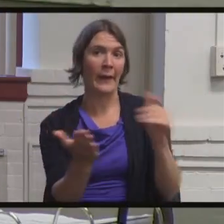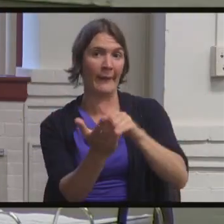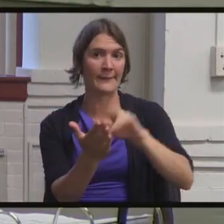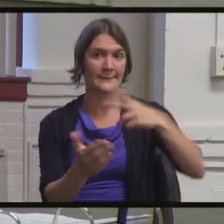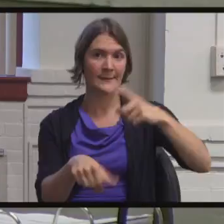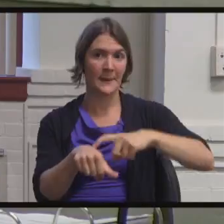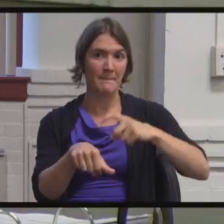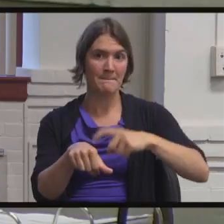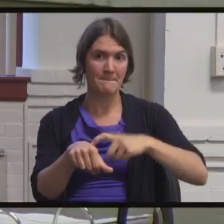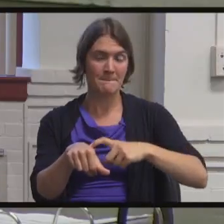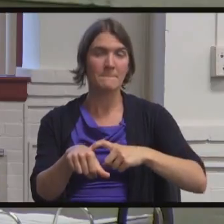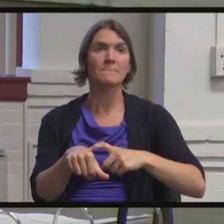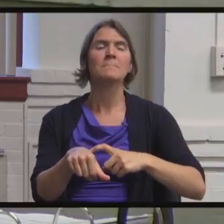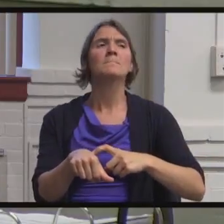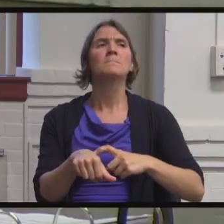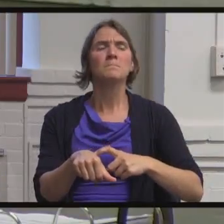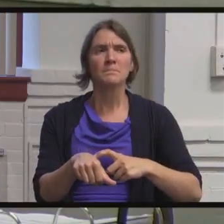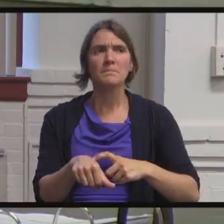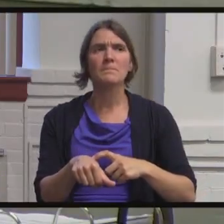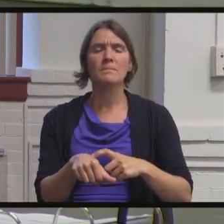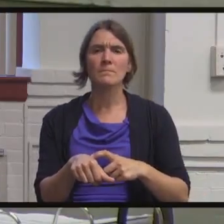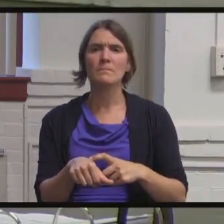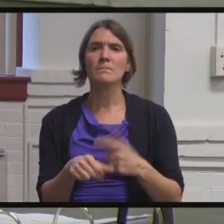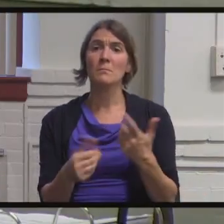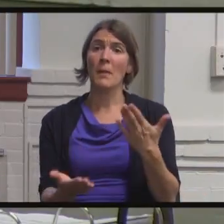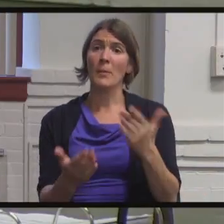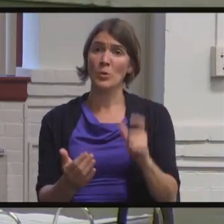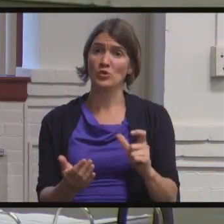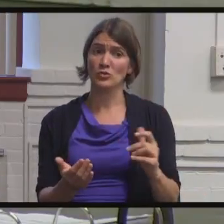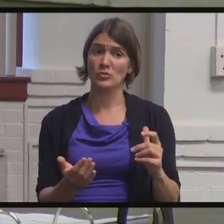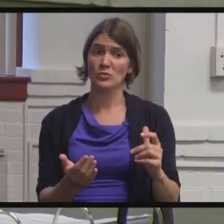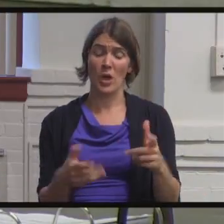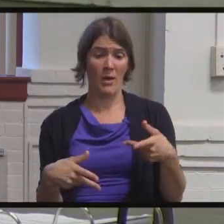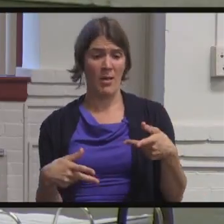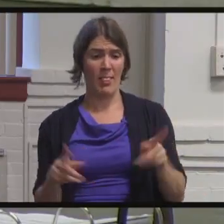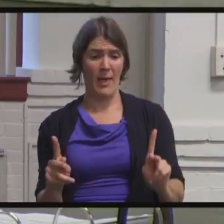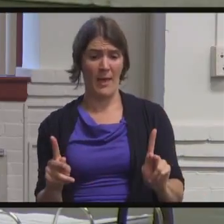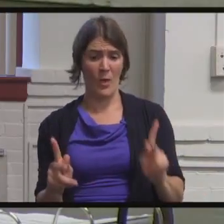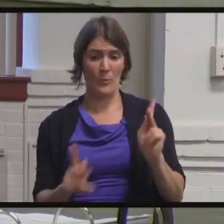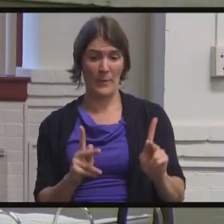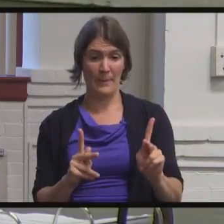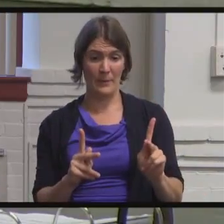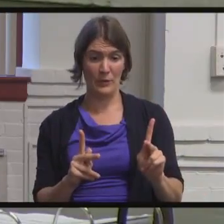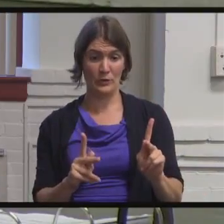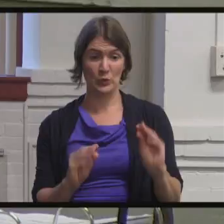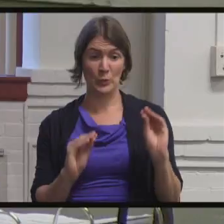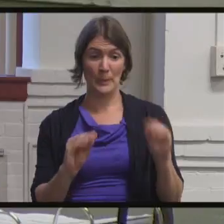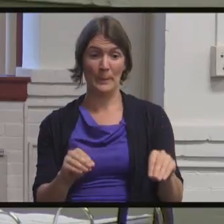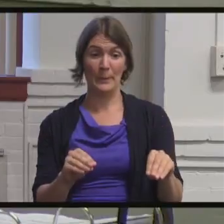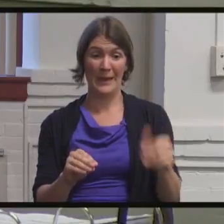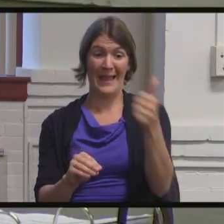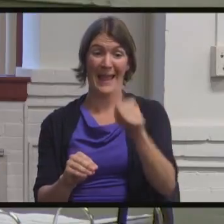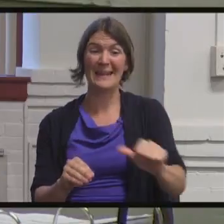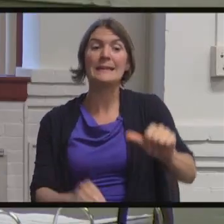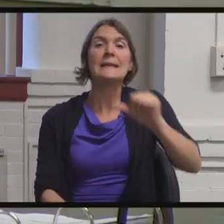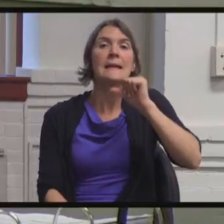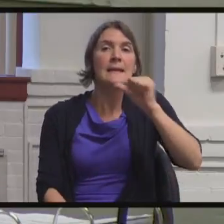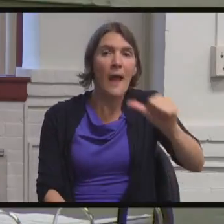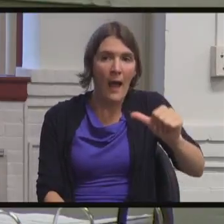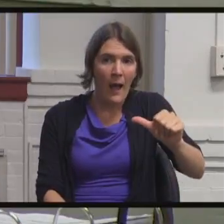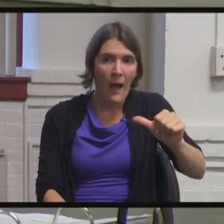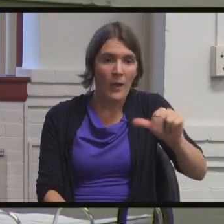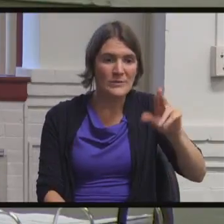a decision made quite a few years ago to collect or to allow people to put non-recyclable plastics, in other words,